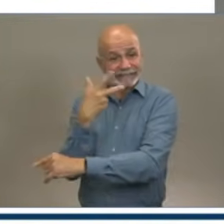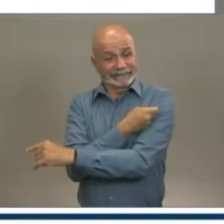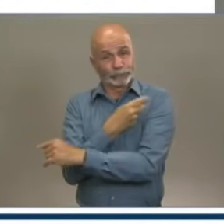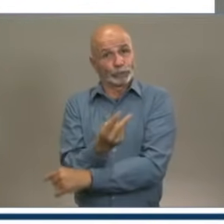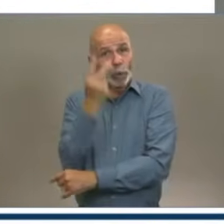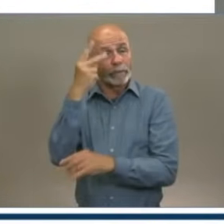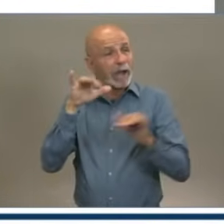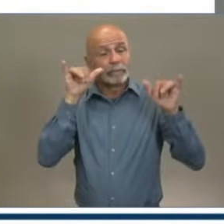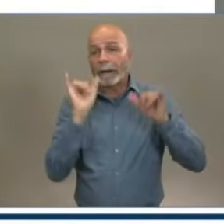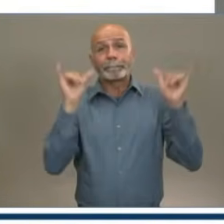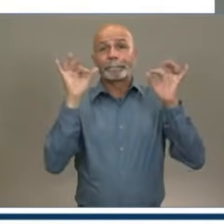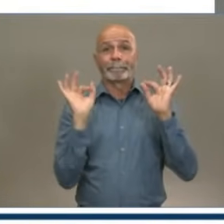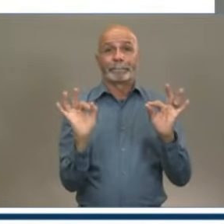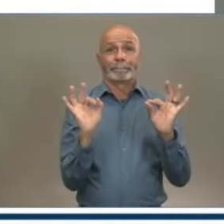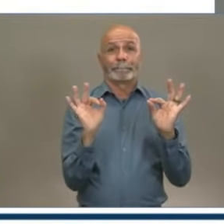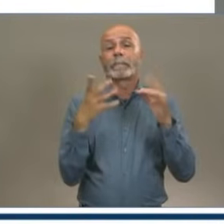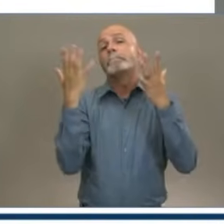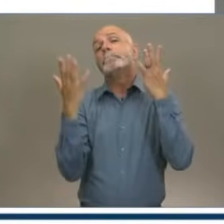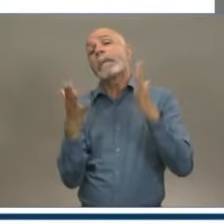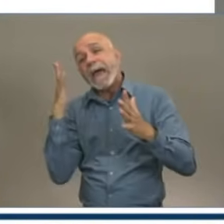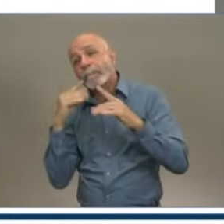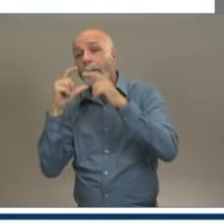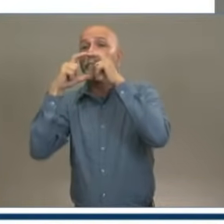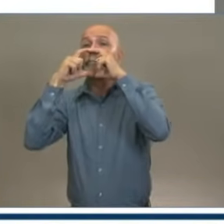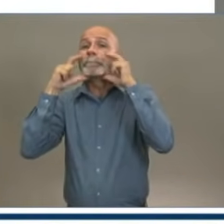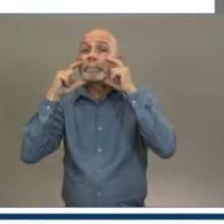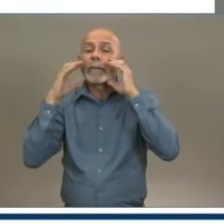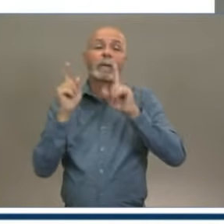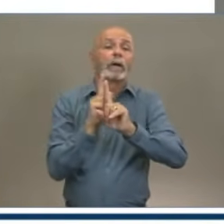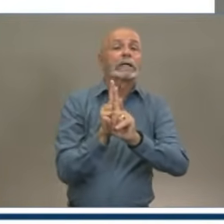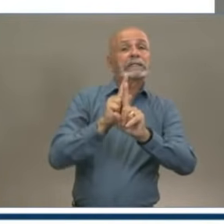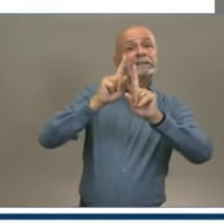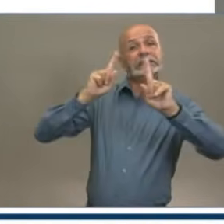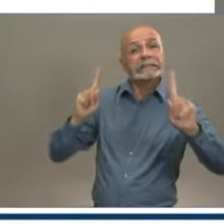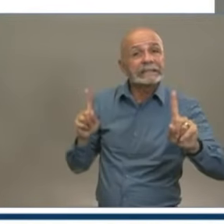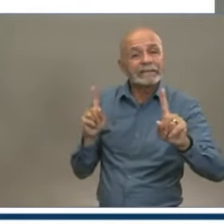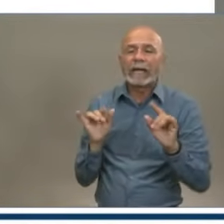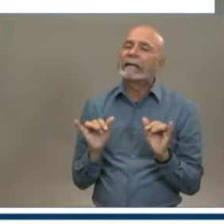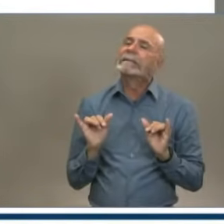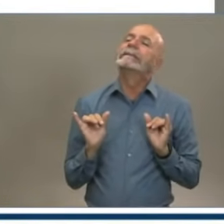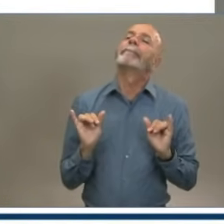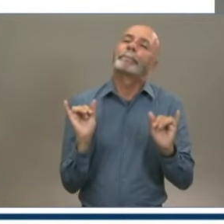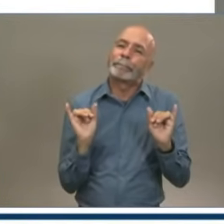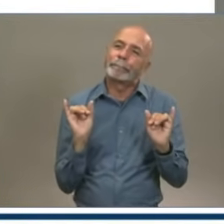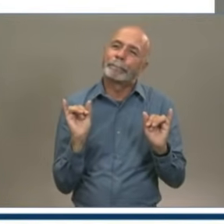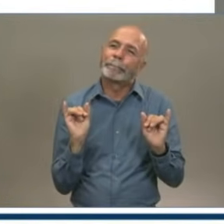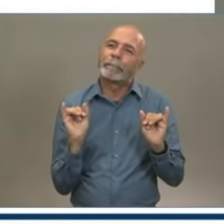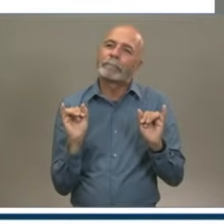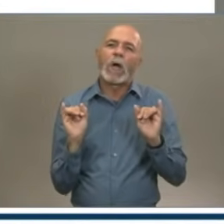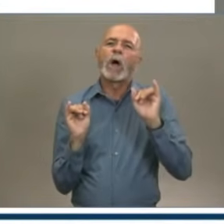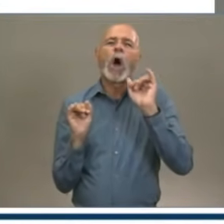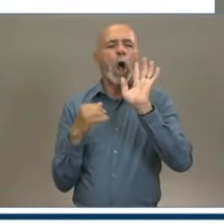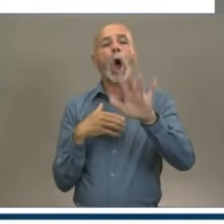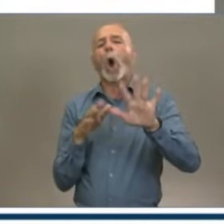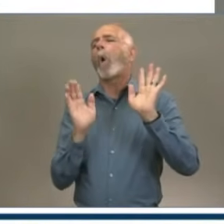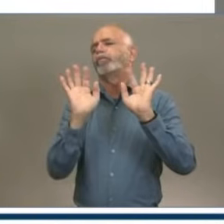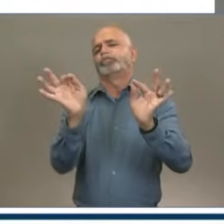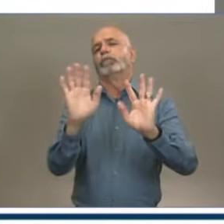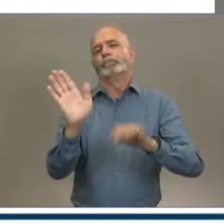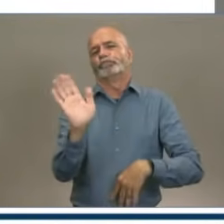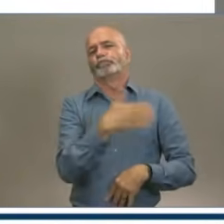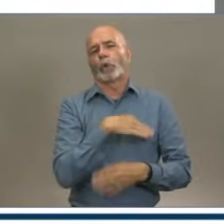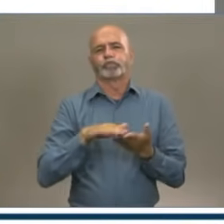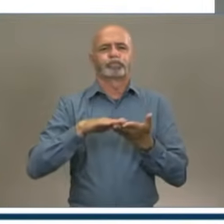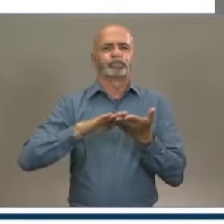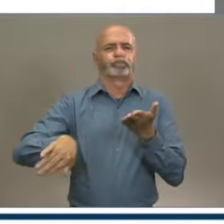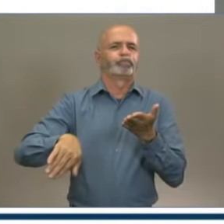indoors, distancing, and testing need to continue to protect us. We can't remove this layer of protection,